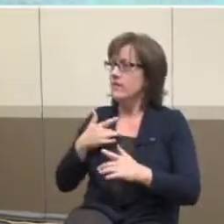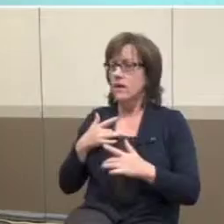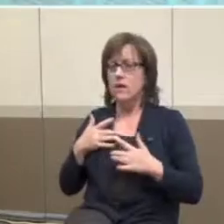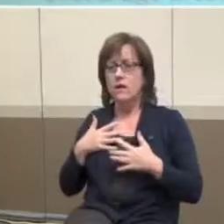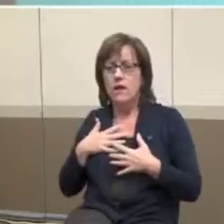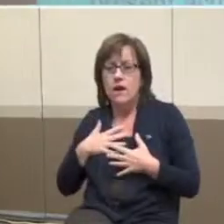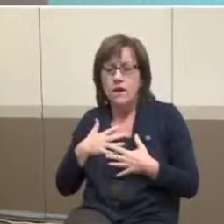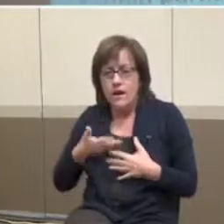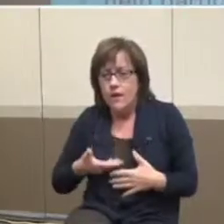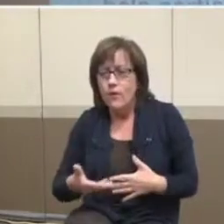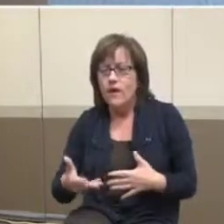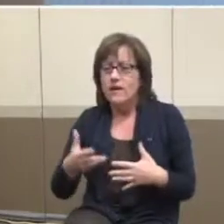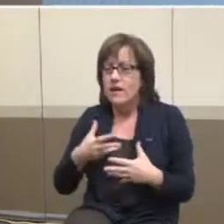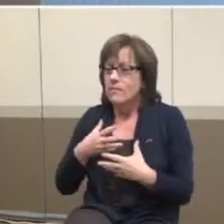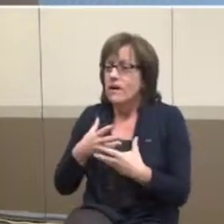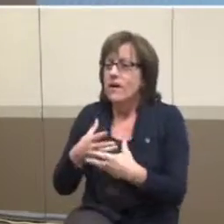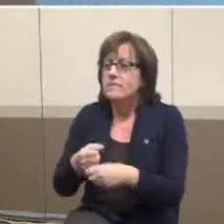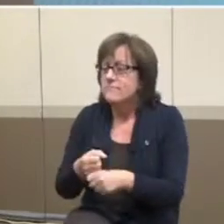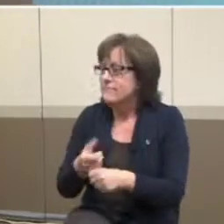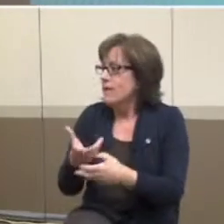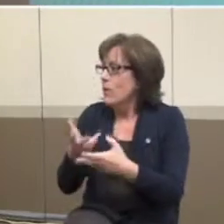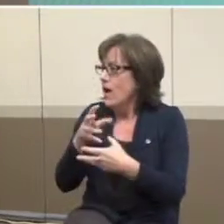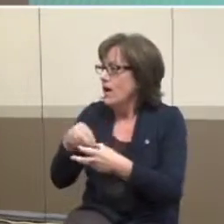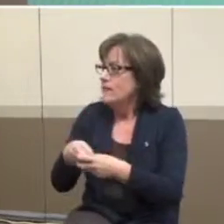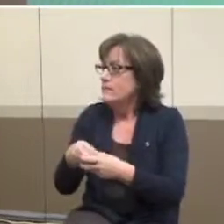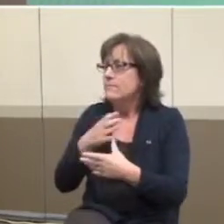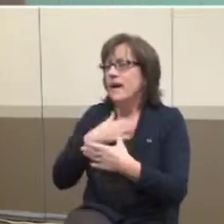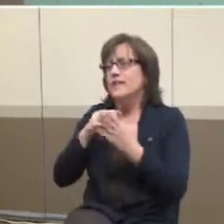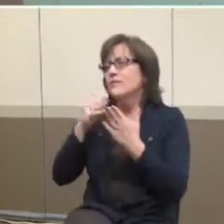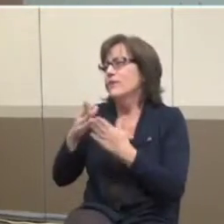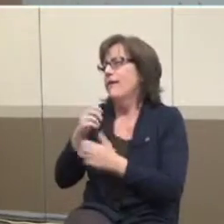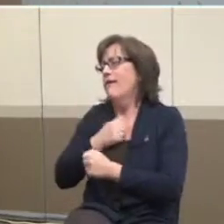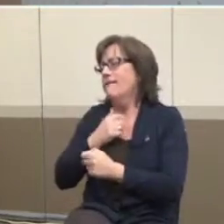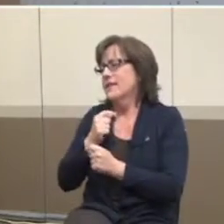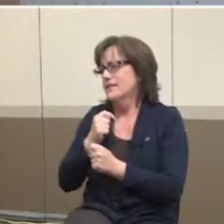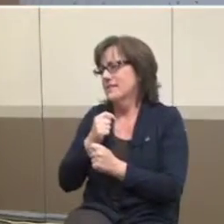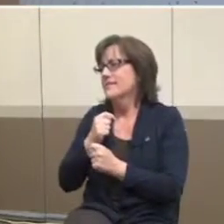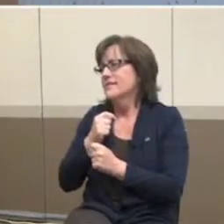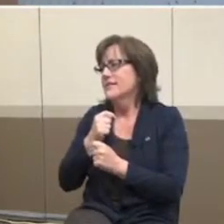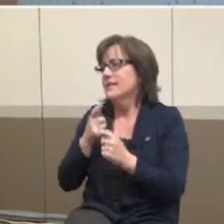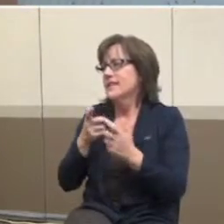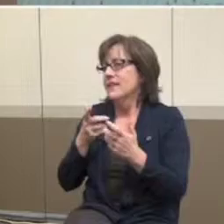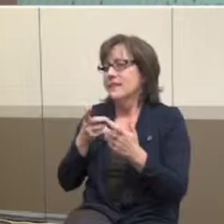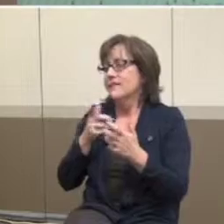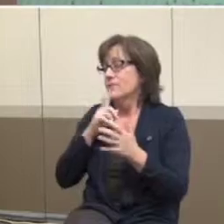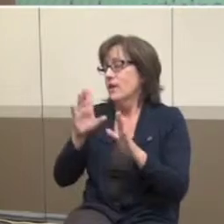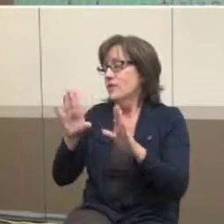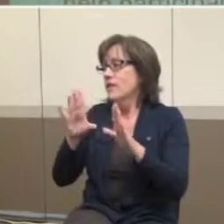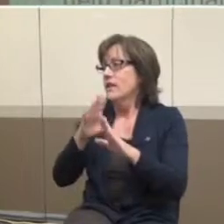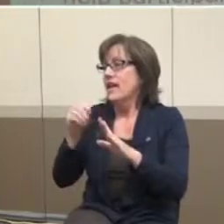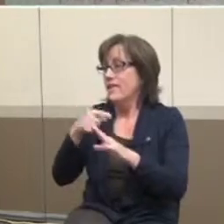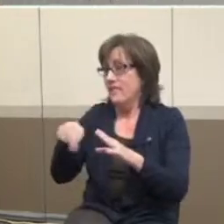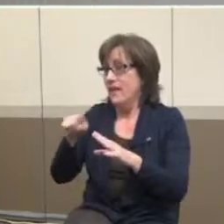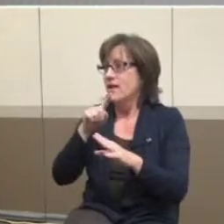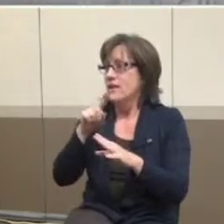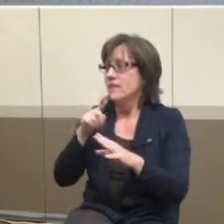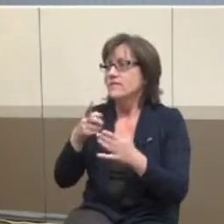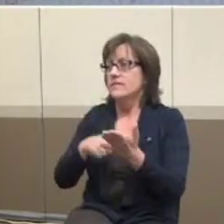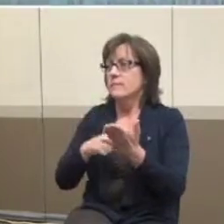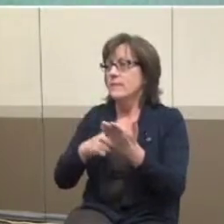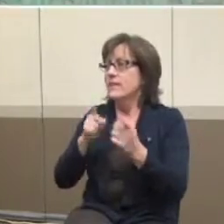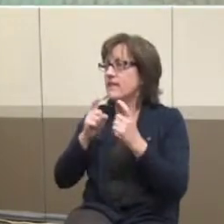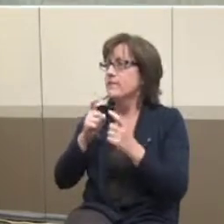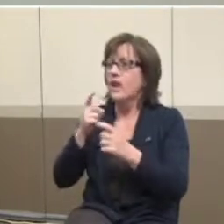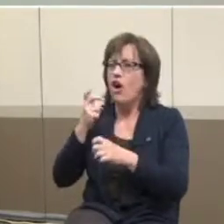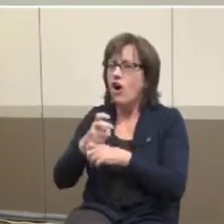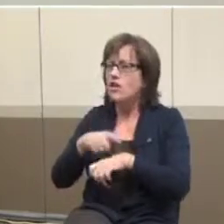You want them to be there. My students love drum group, which is wonderful, and they really give me a hard